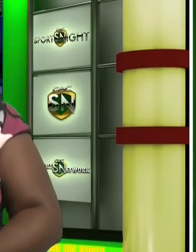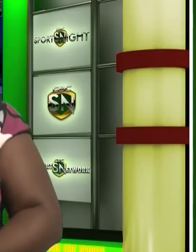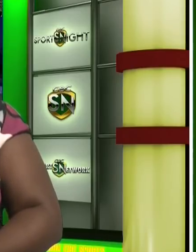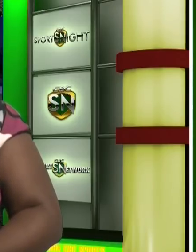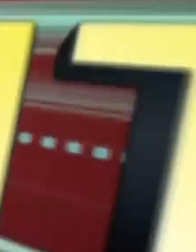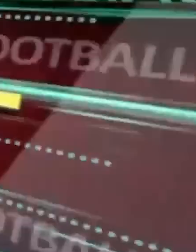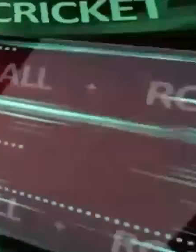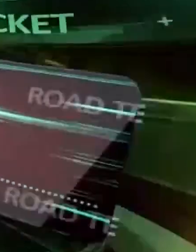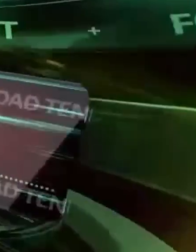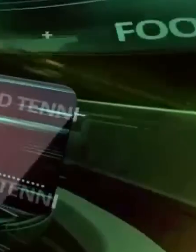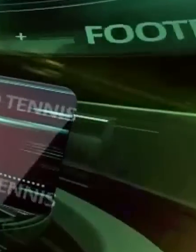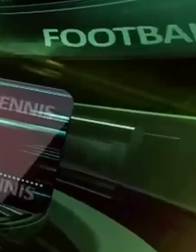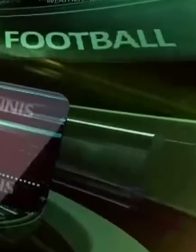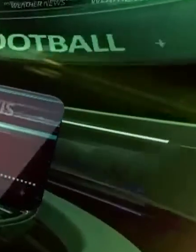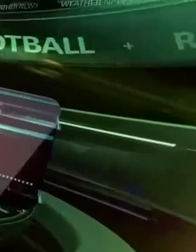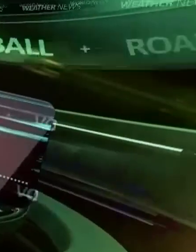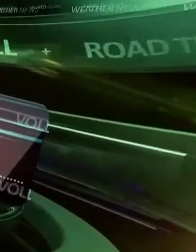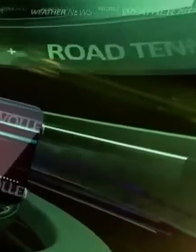report.